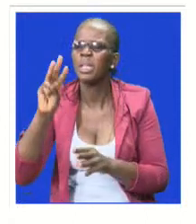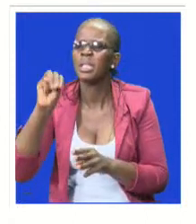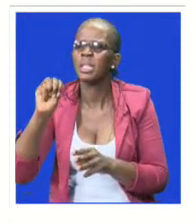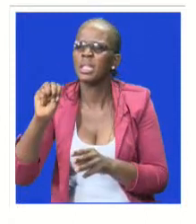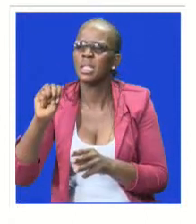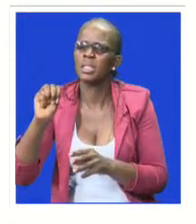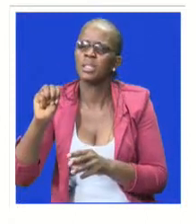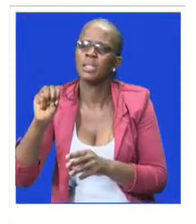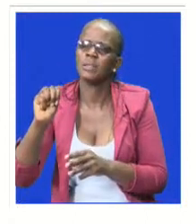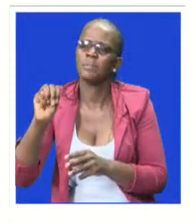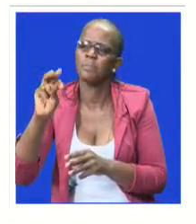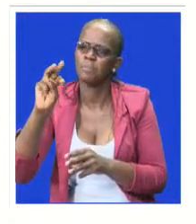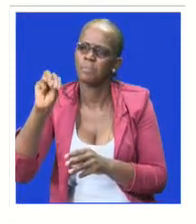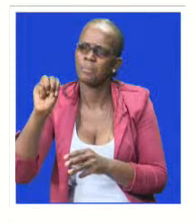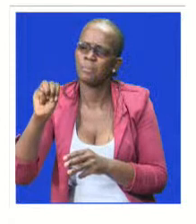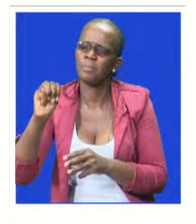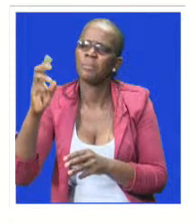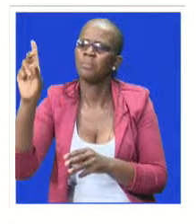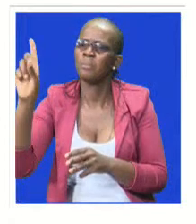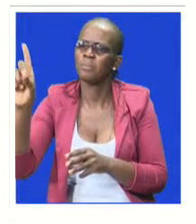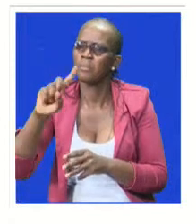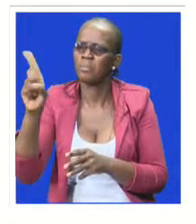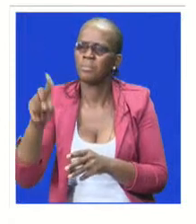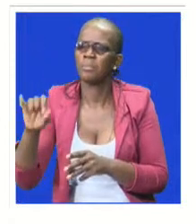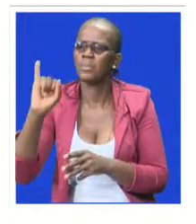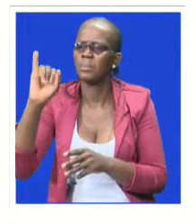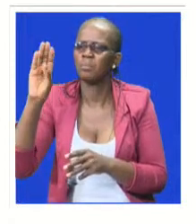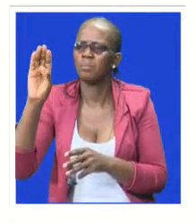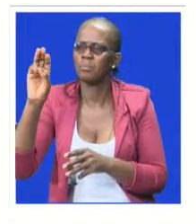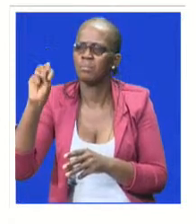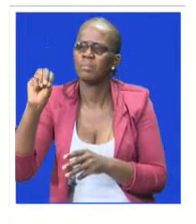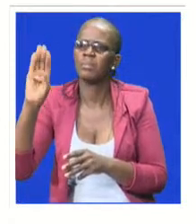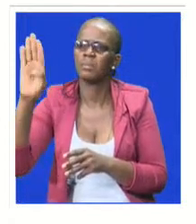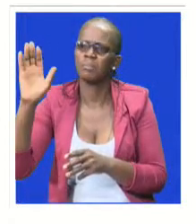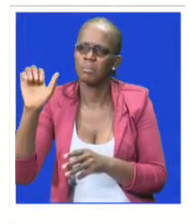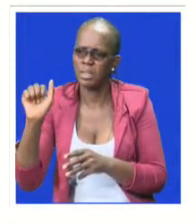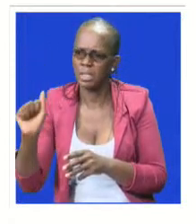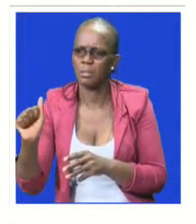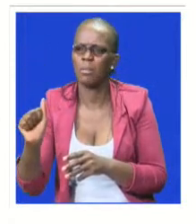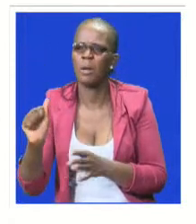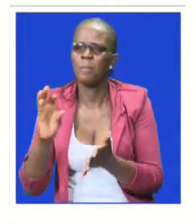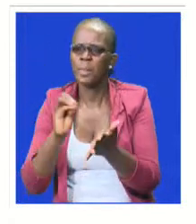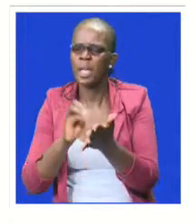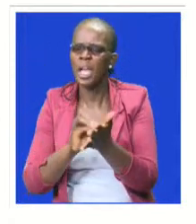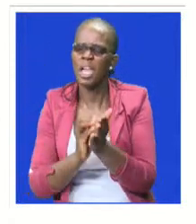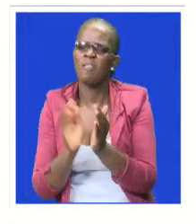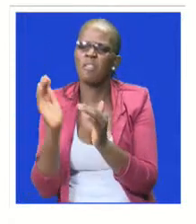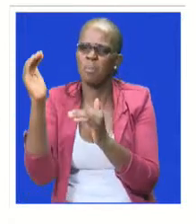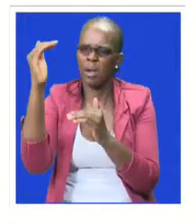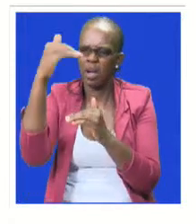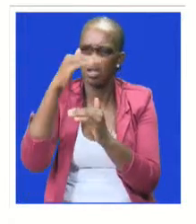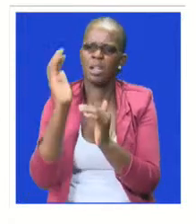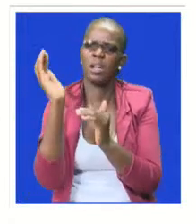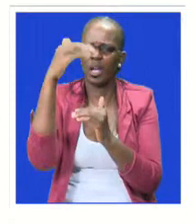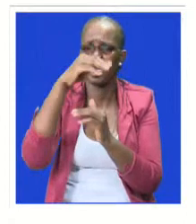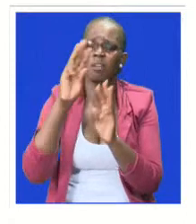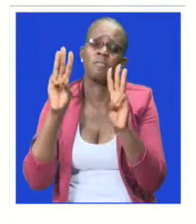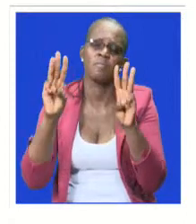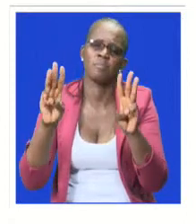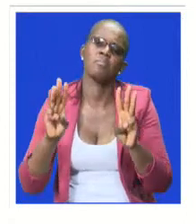rock shelters and also in the field. So in cases whereby there were